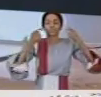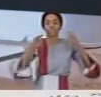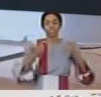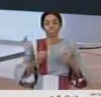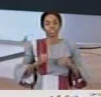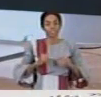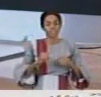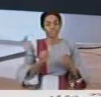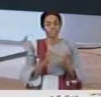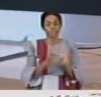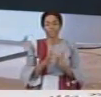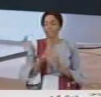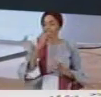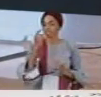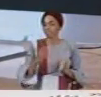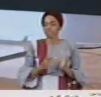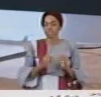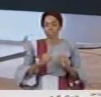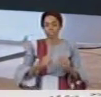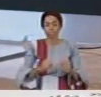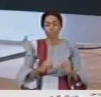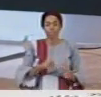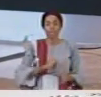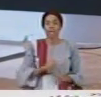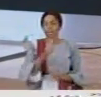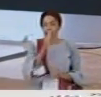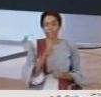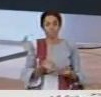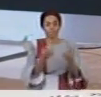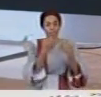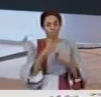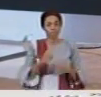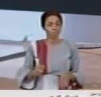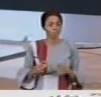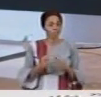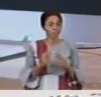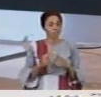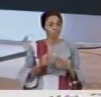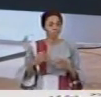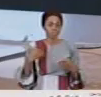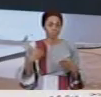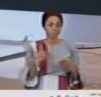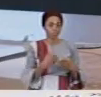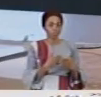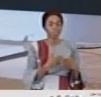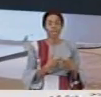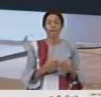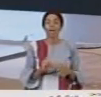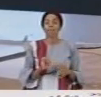Continue, Jesus says, continue. I am coming very